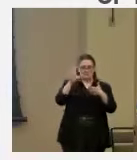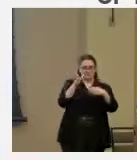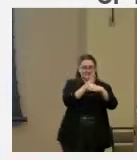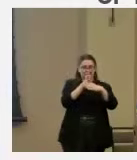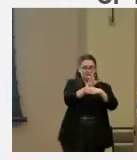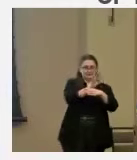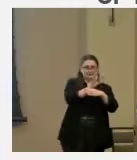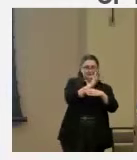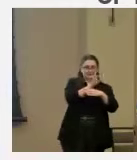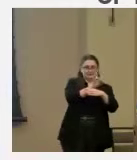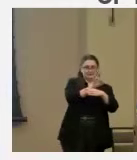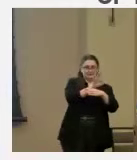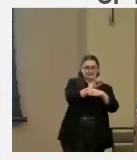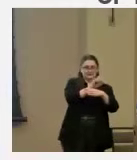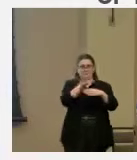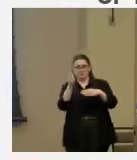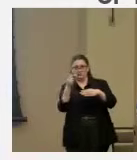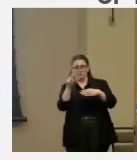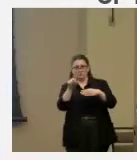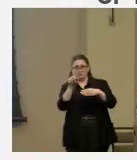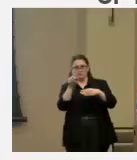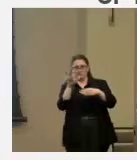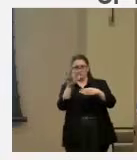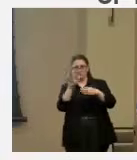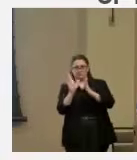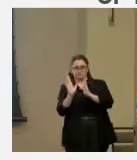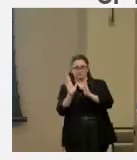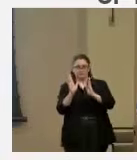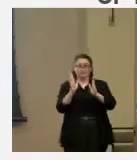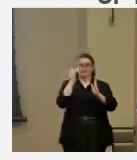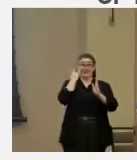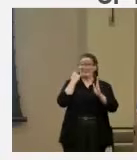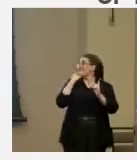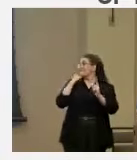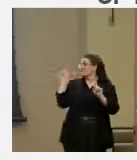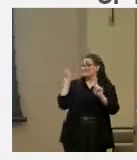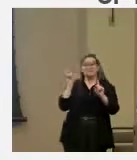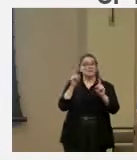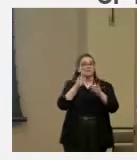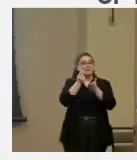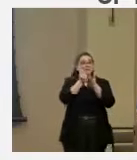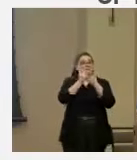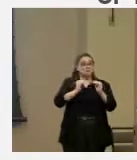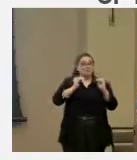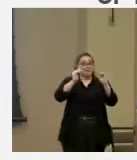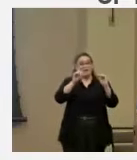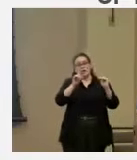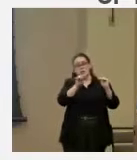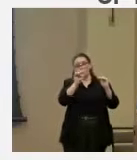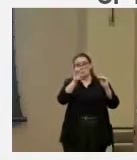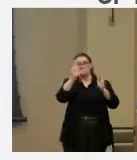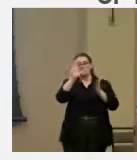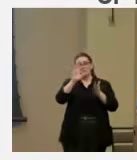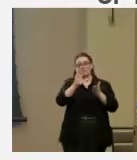you're 1284, as in this slide, you're super therapeutic and you need to lower the dose. So the 5 milligrams